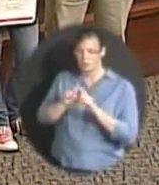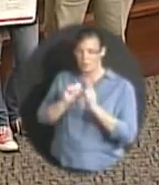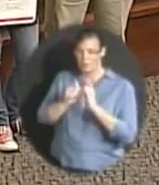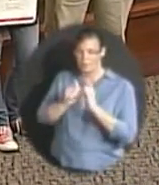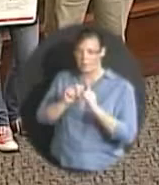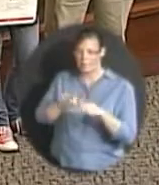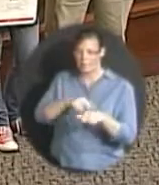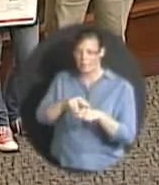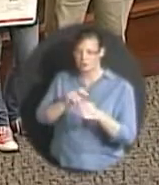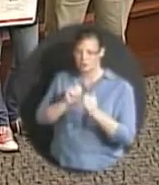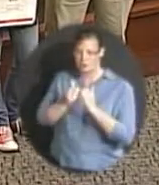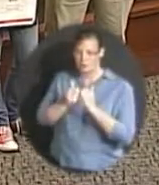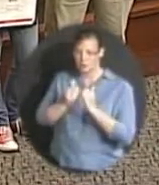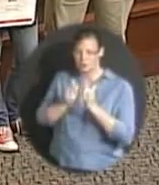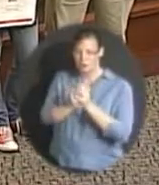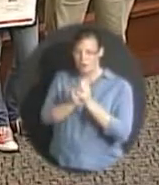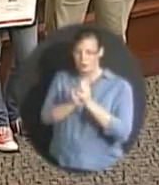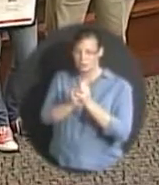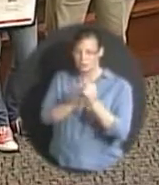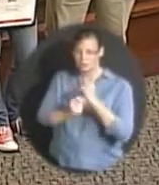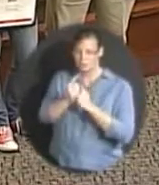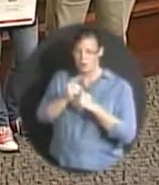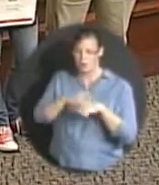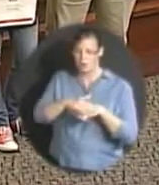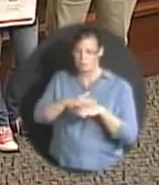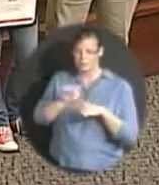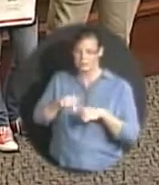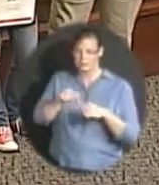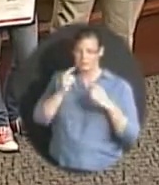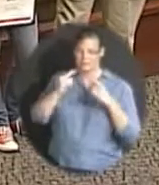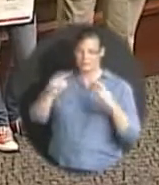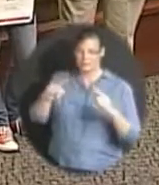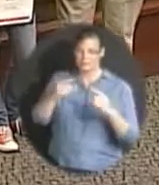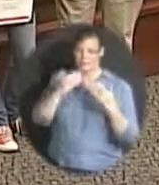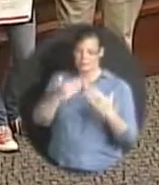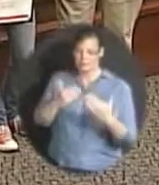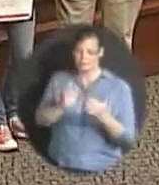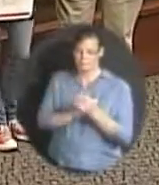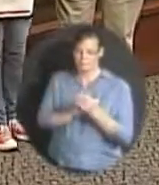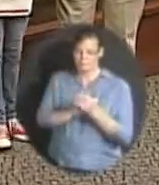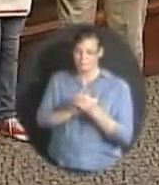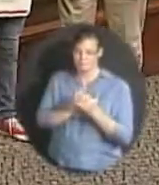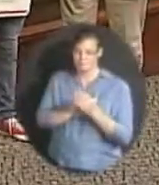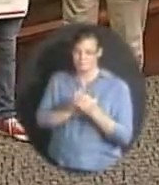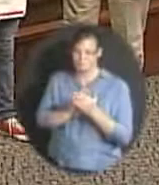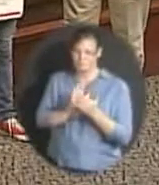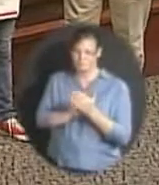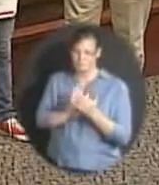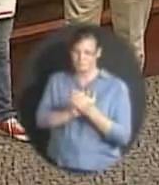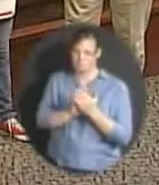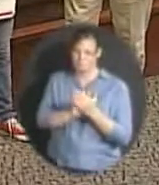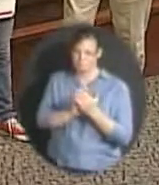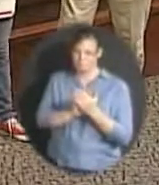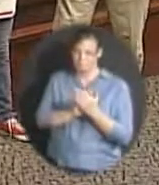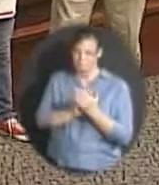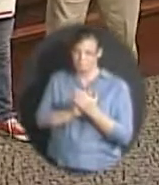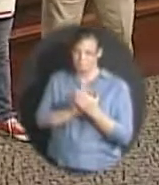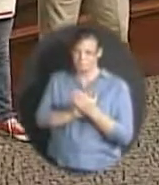competition. Congratulations to each of you on this outstanding successes.